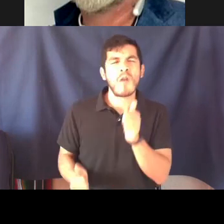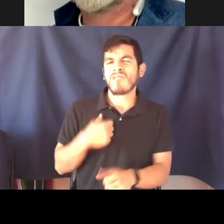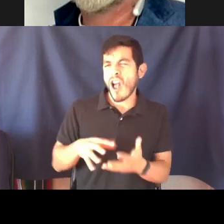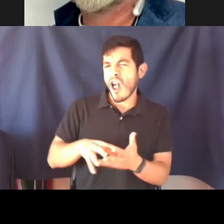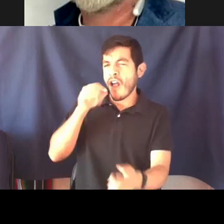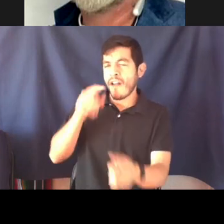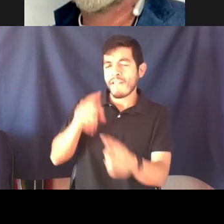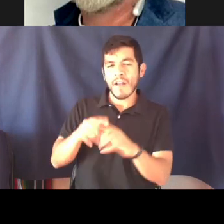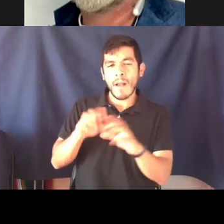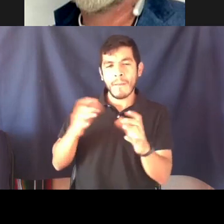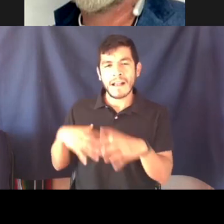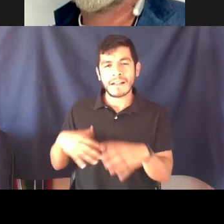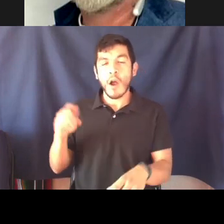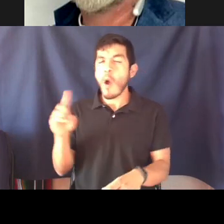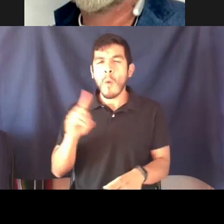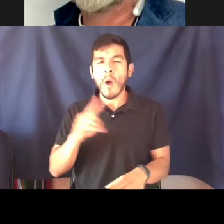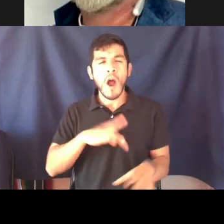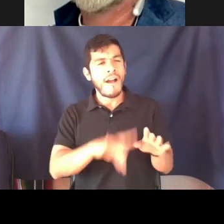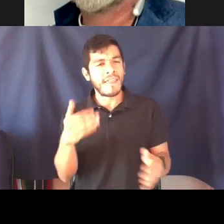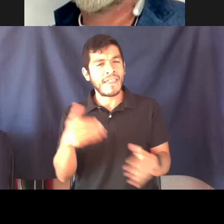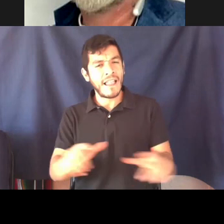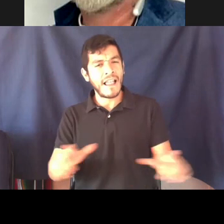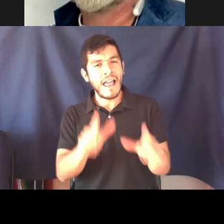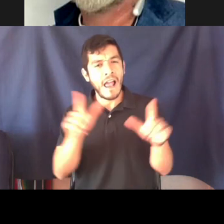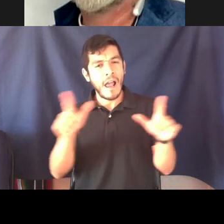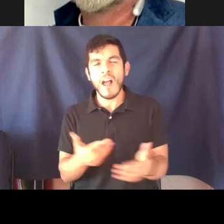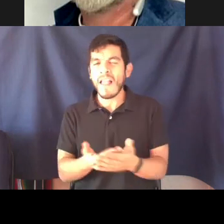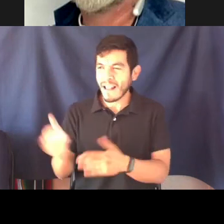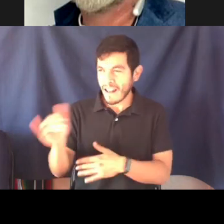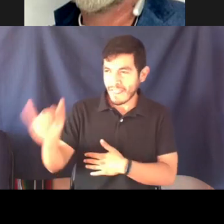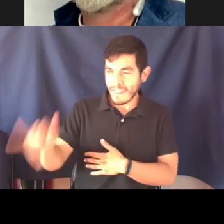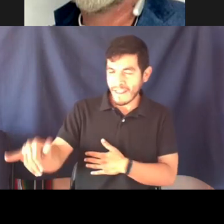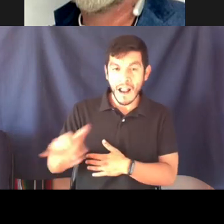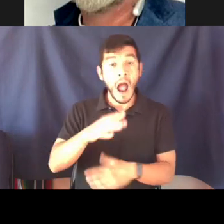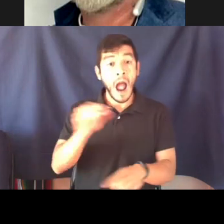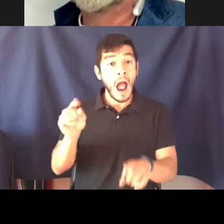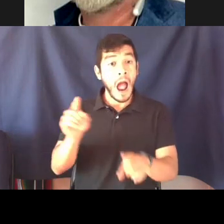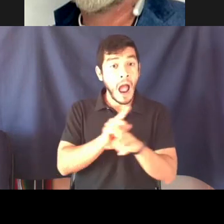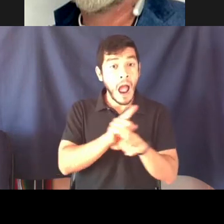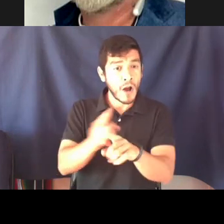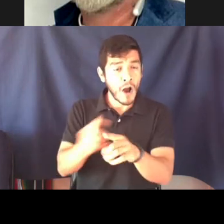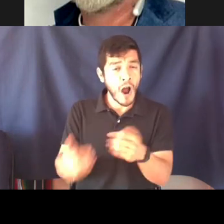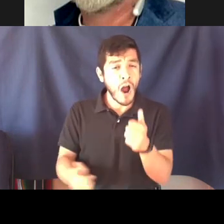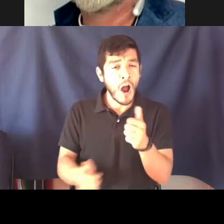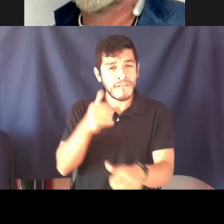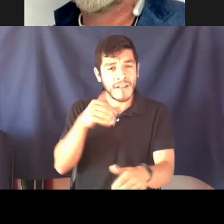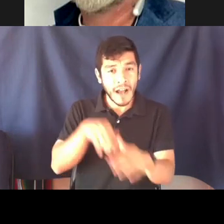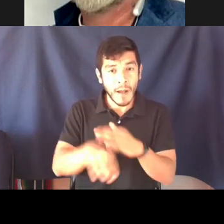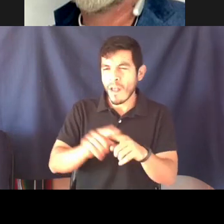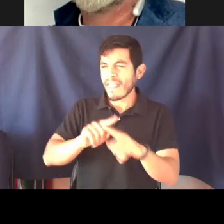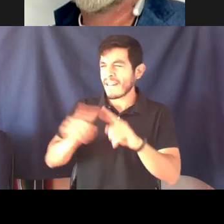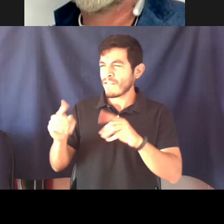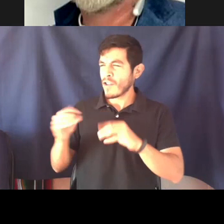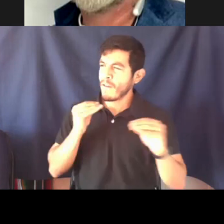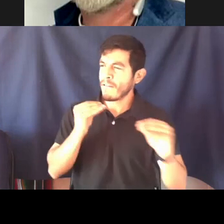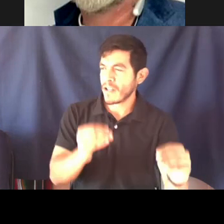of stuff. And mentors often came into it too with different motivations. So really making sure that everyone's clear up front